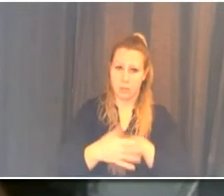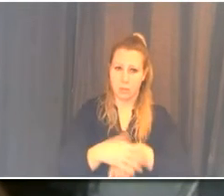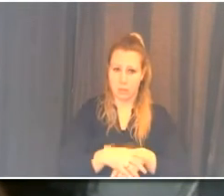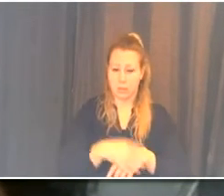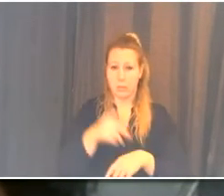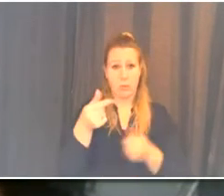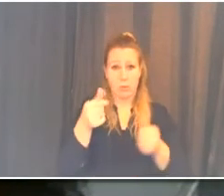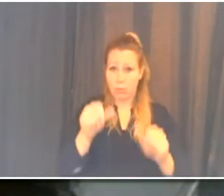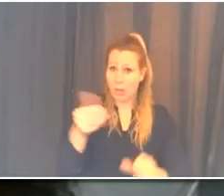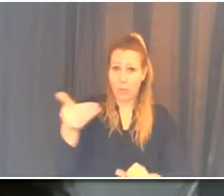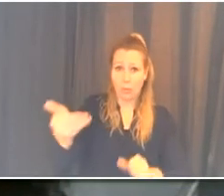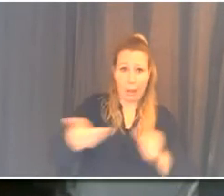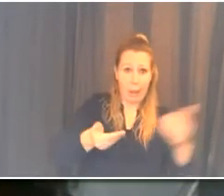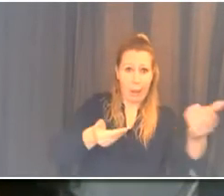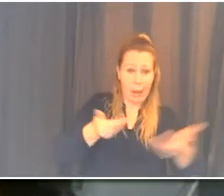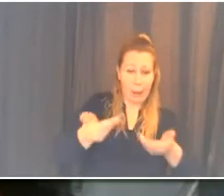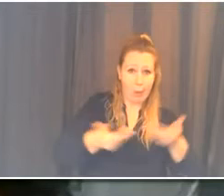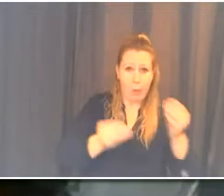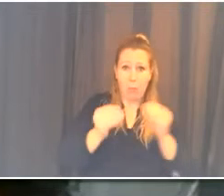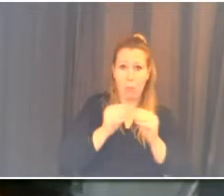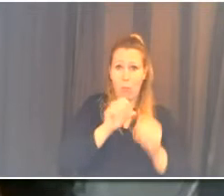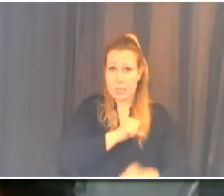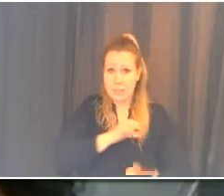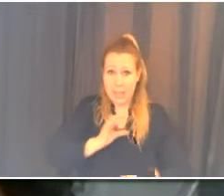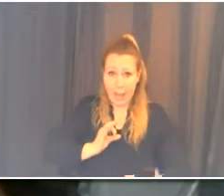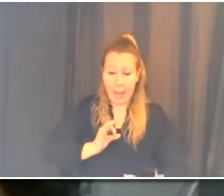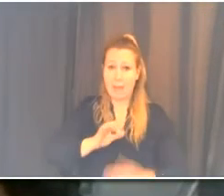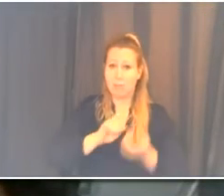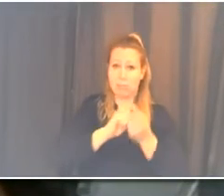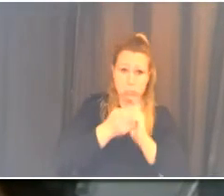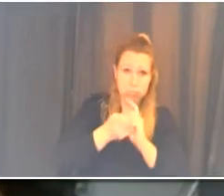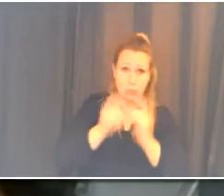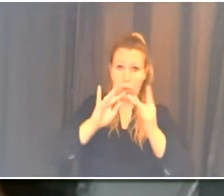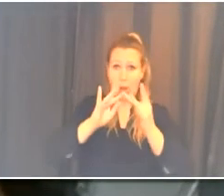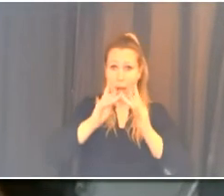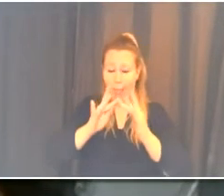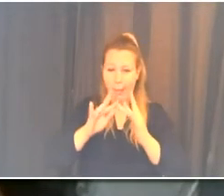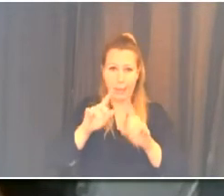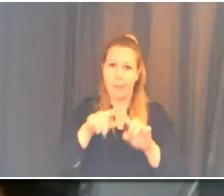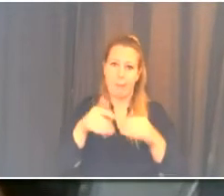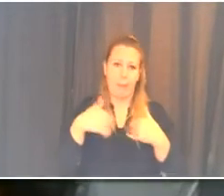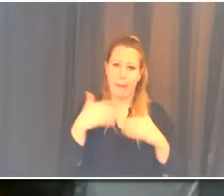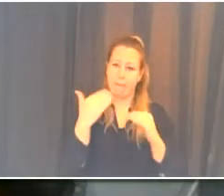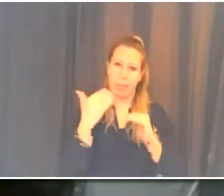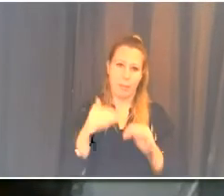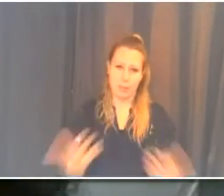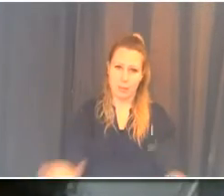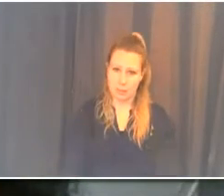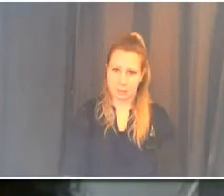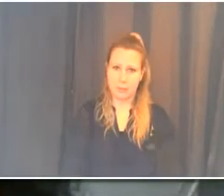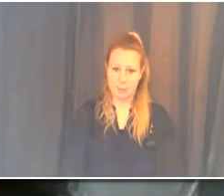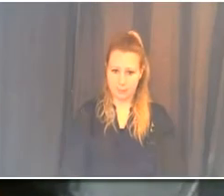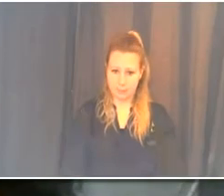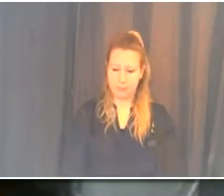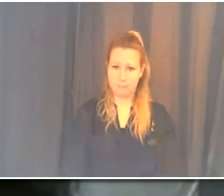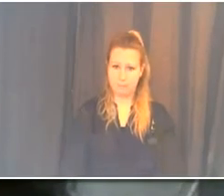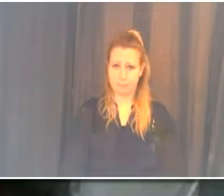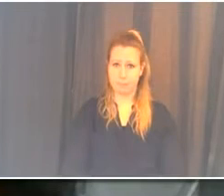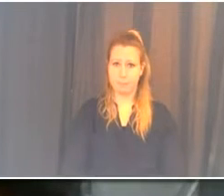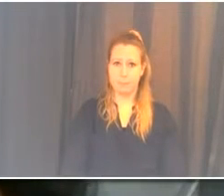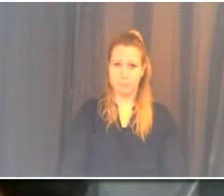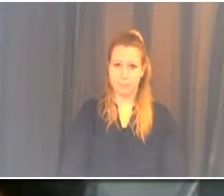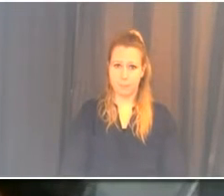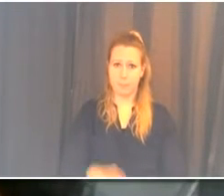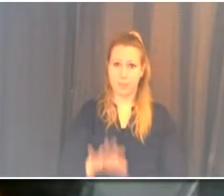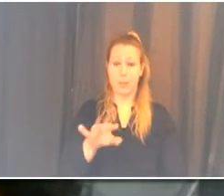affected uh by the virus and gotten sick and simply are not also available at this time to pitch in for things that we cannot